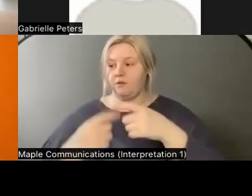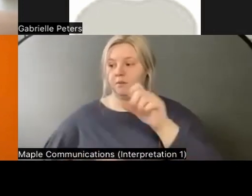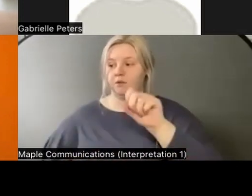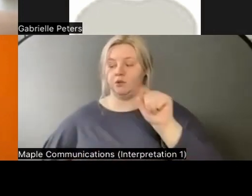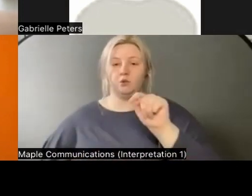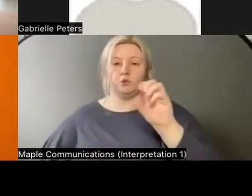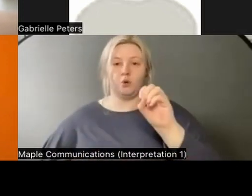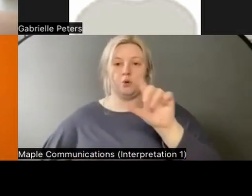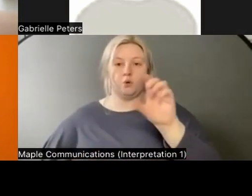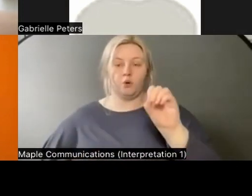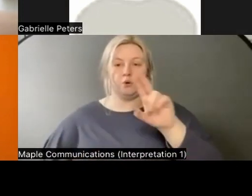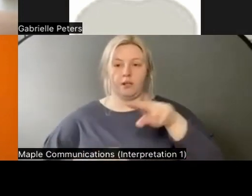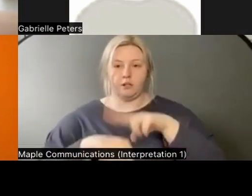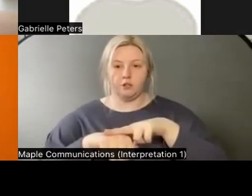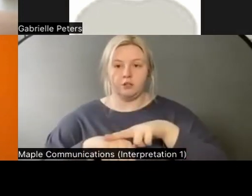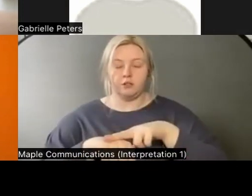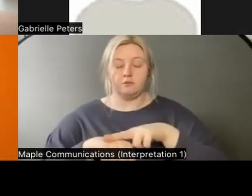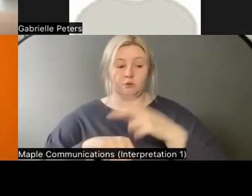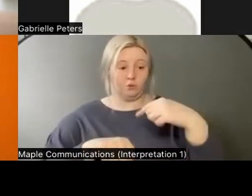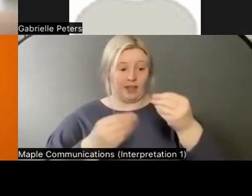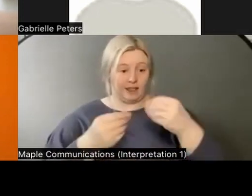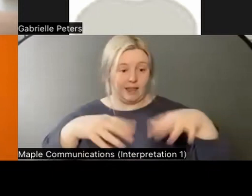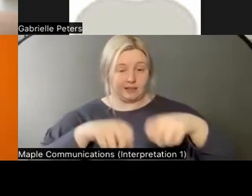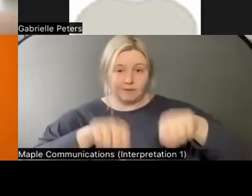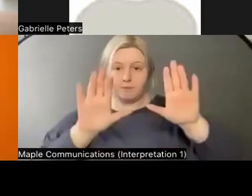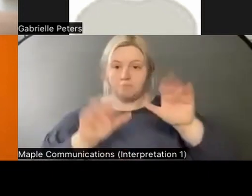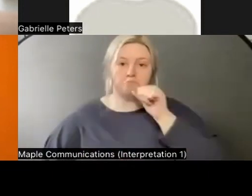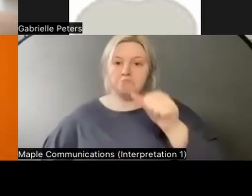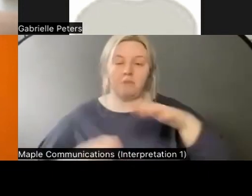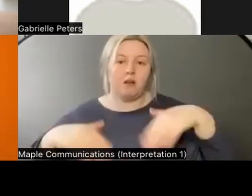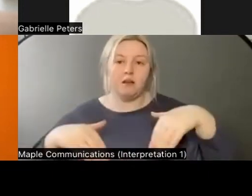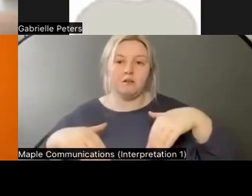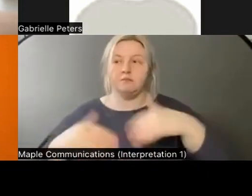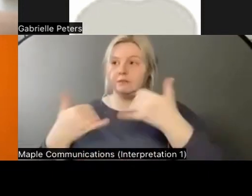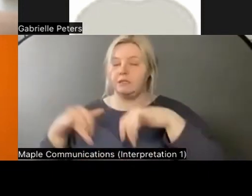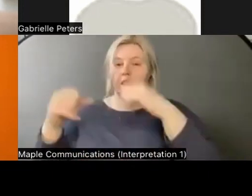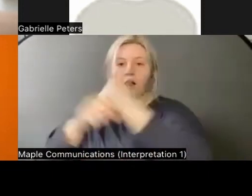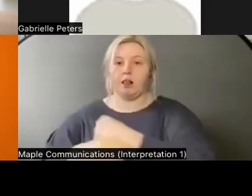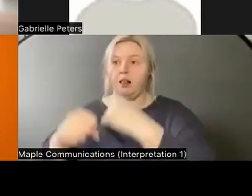They were never given up. They are still fought for in many ways.